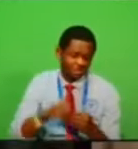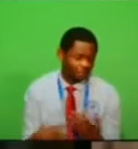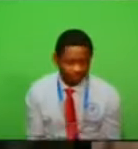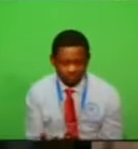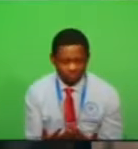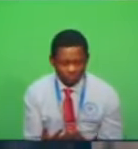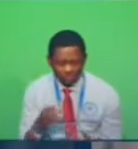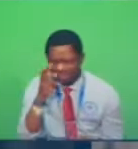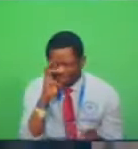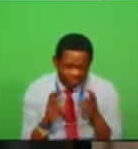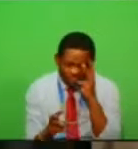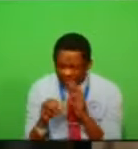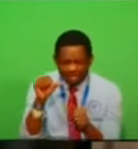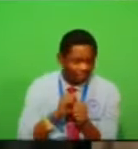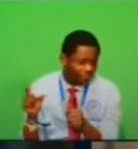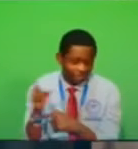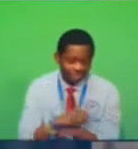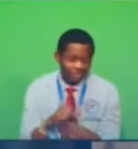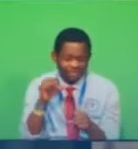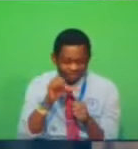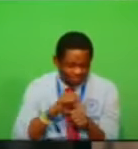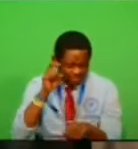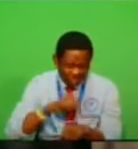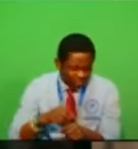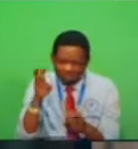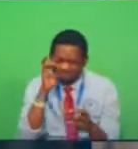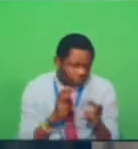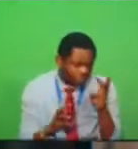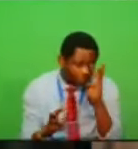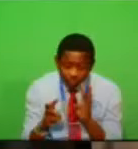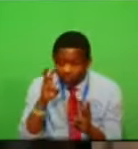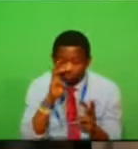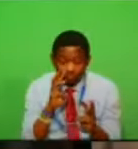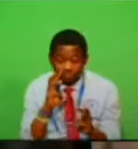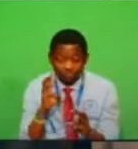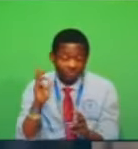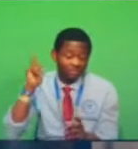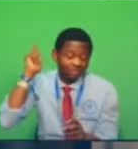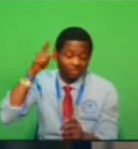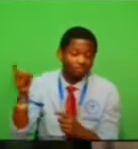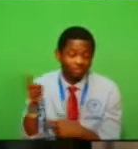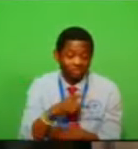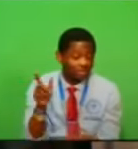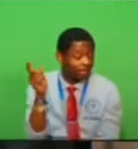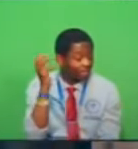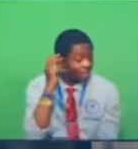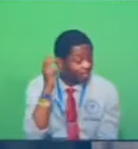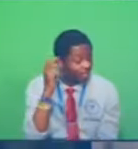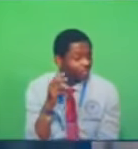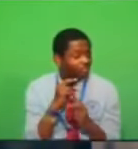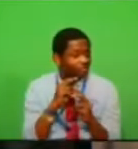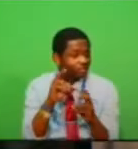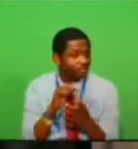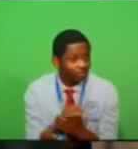wept every day, every second, until one day I heard a voice,